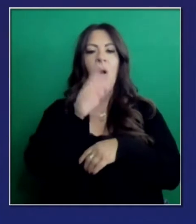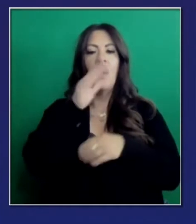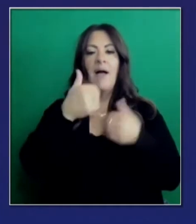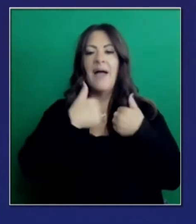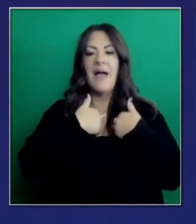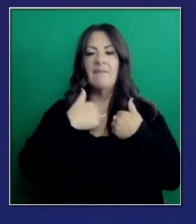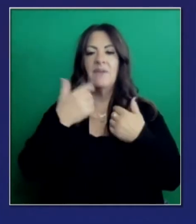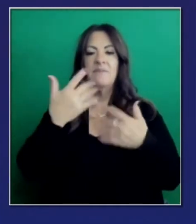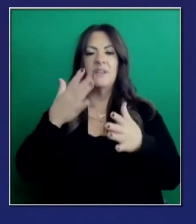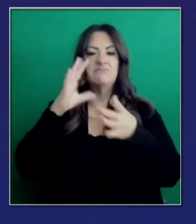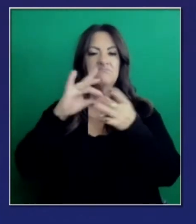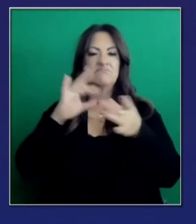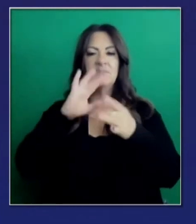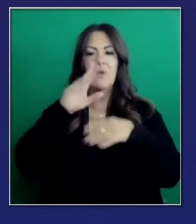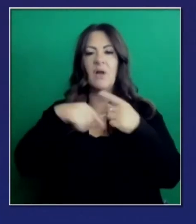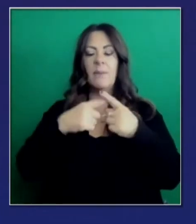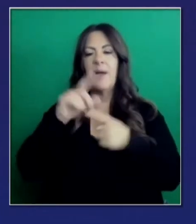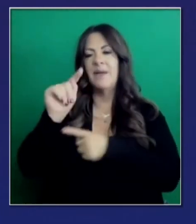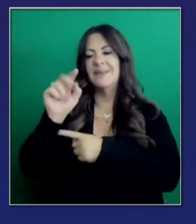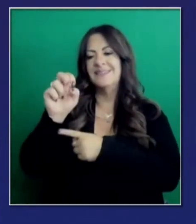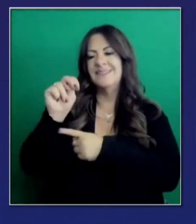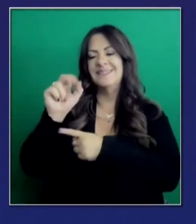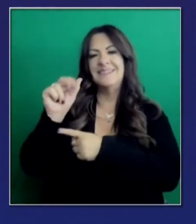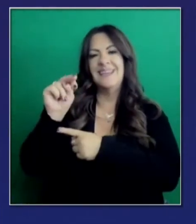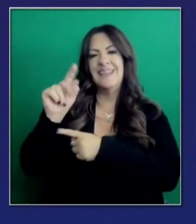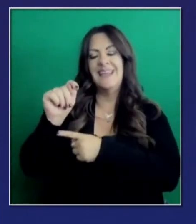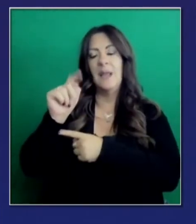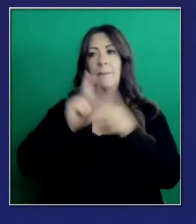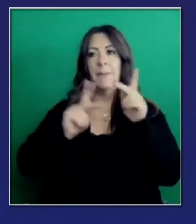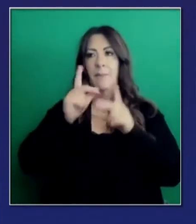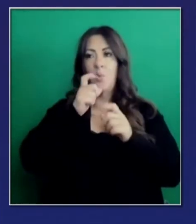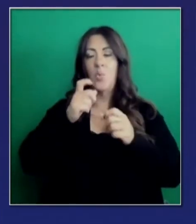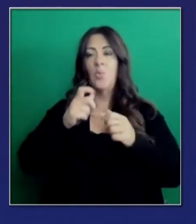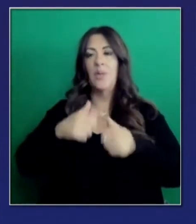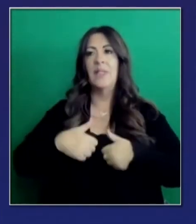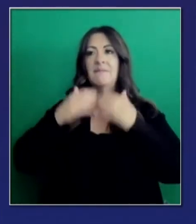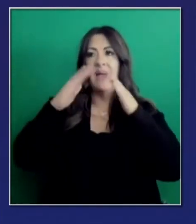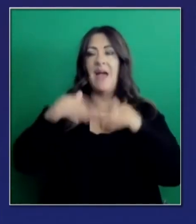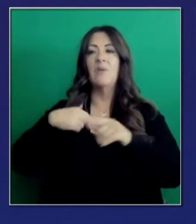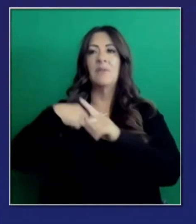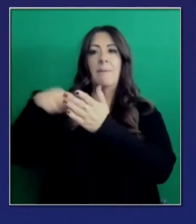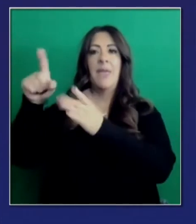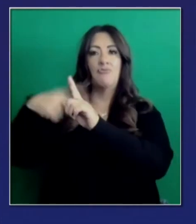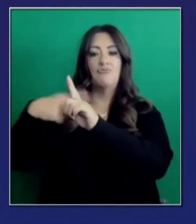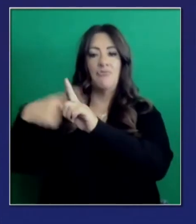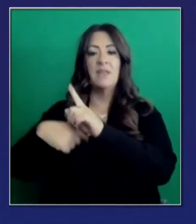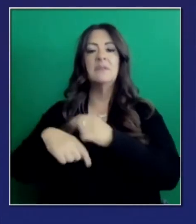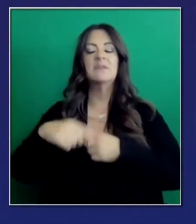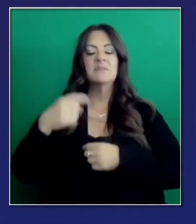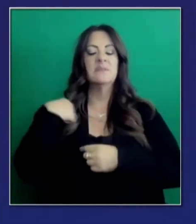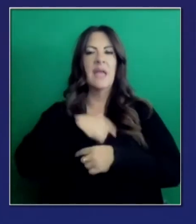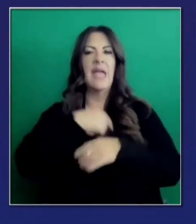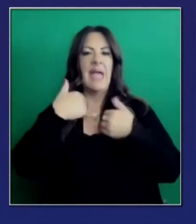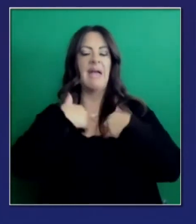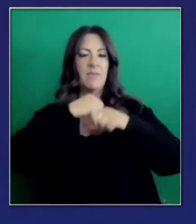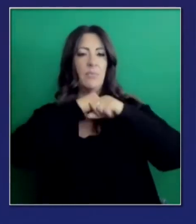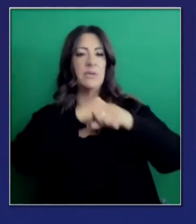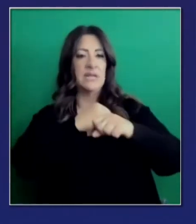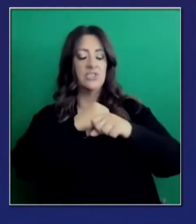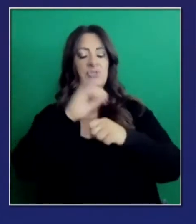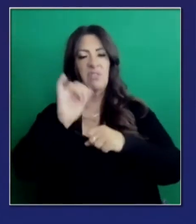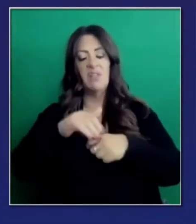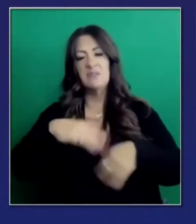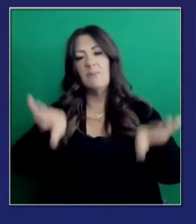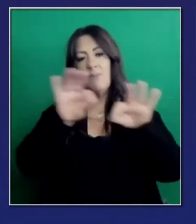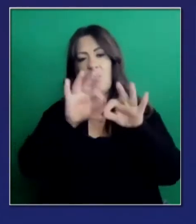additional tenant protections. Again, more details in the coming days. Just remind you, as always, to wear a mask and try to do our best